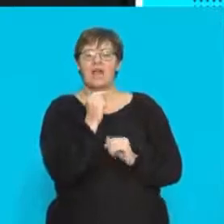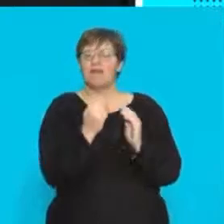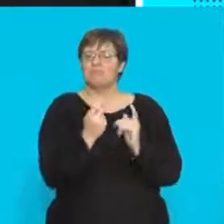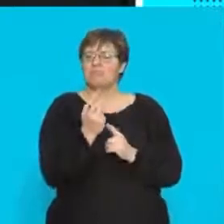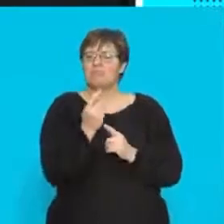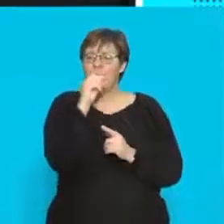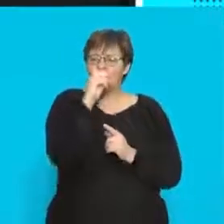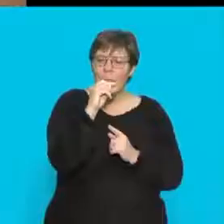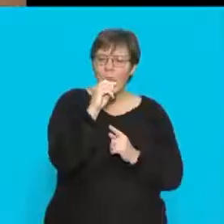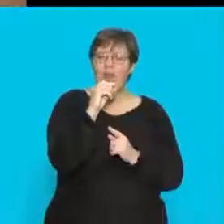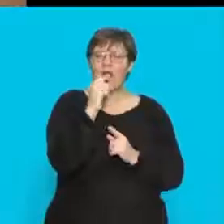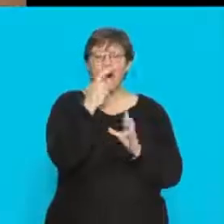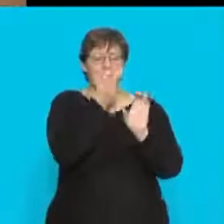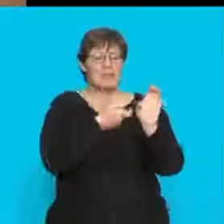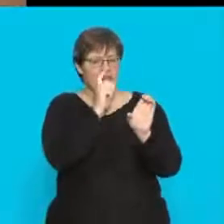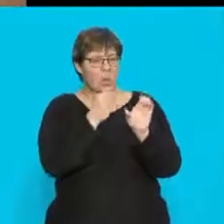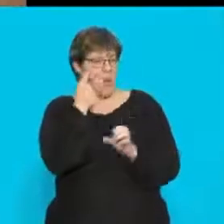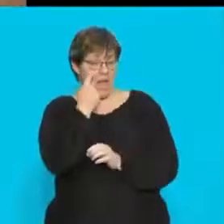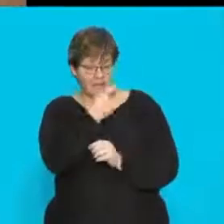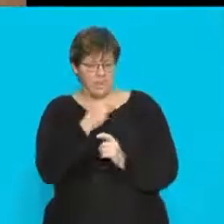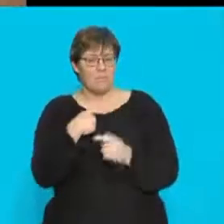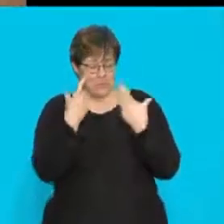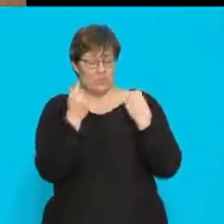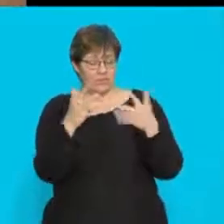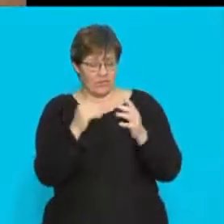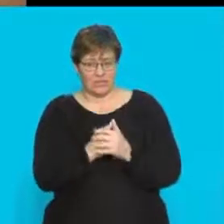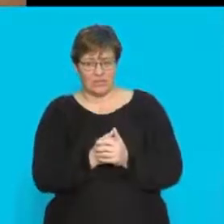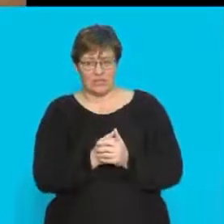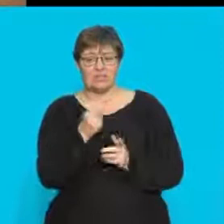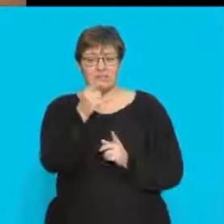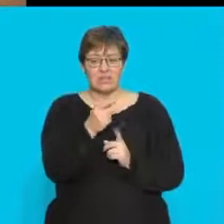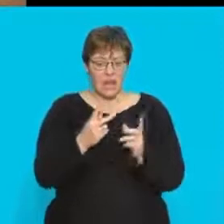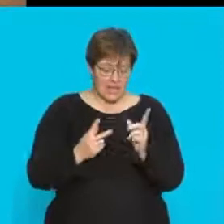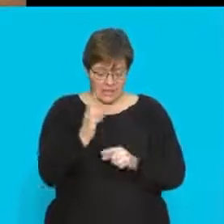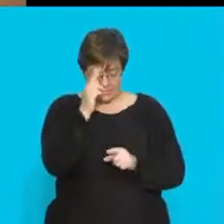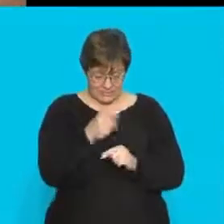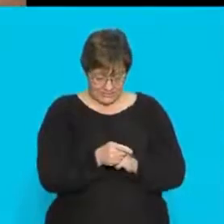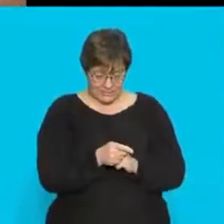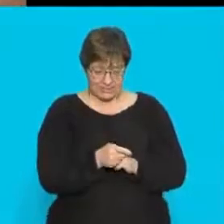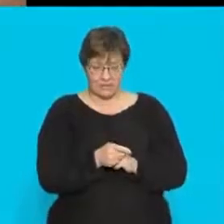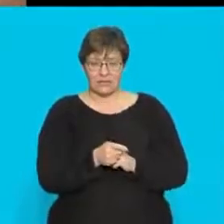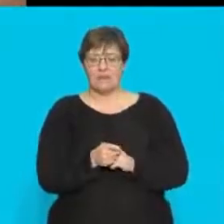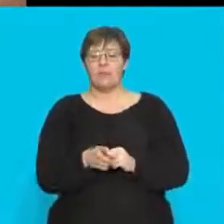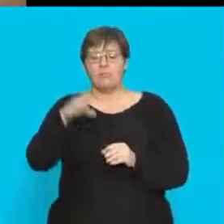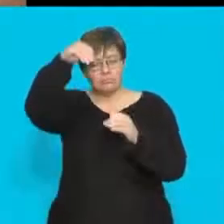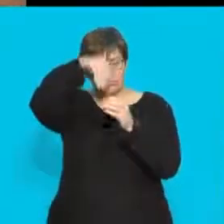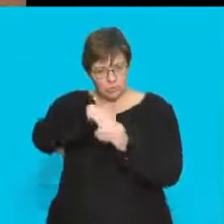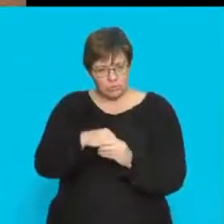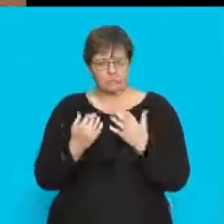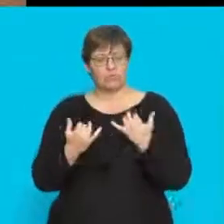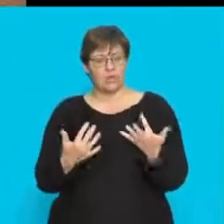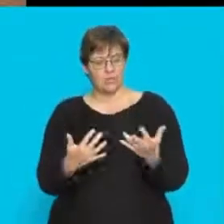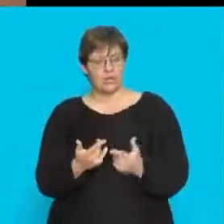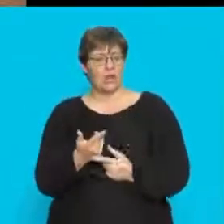right? And believe it or not, and I've actually done it, you take these, you cut the potato, and you put it